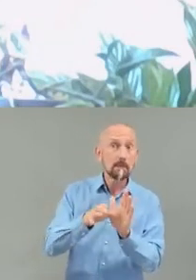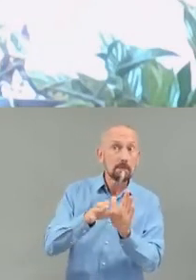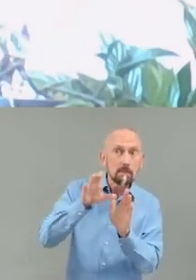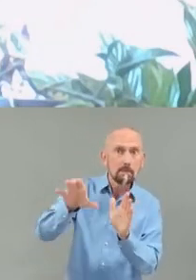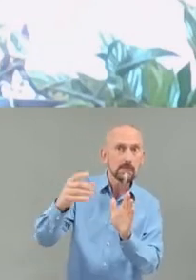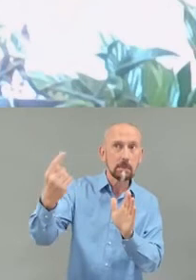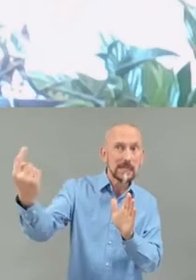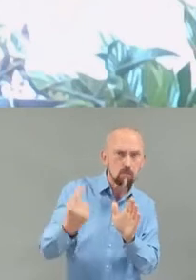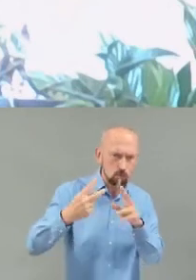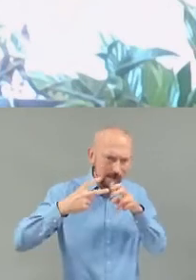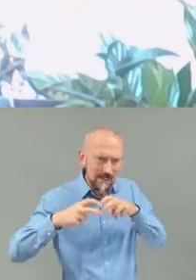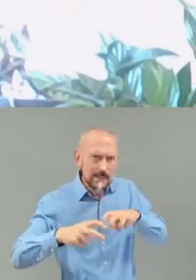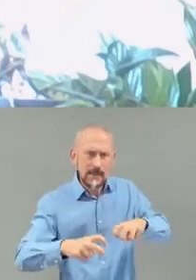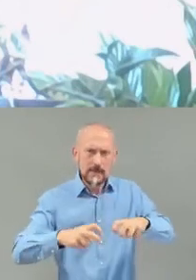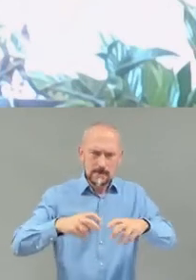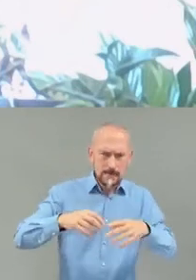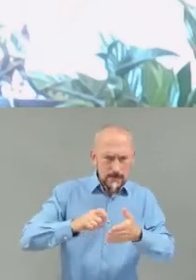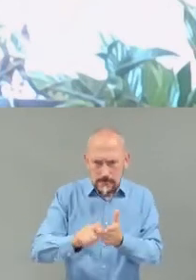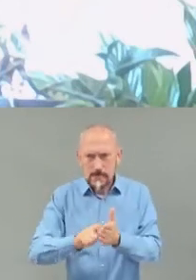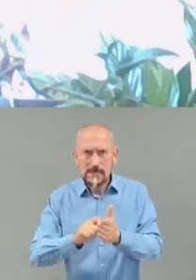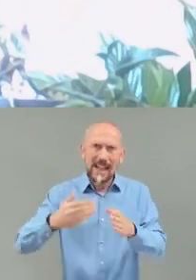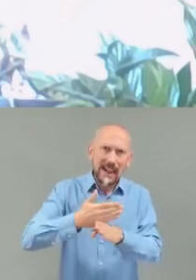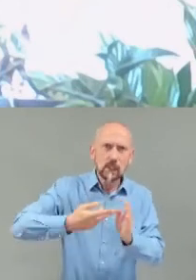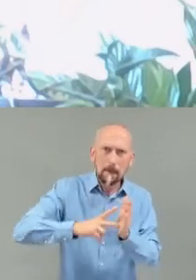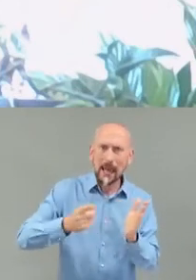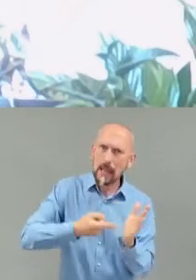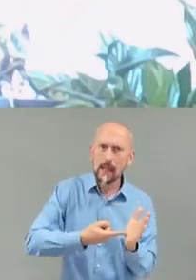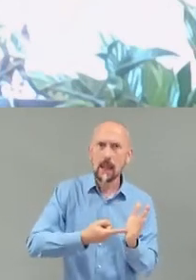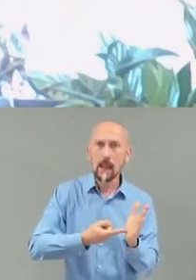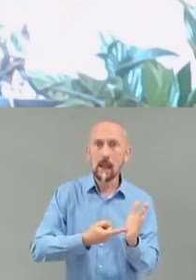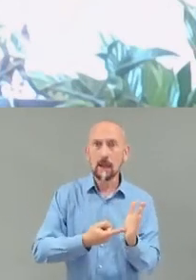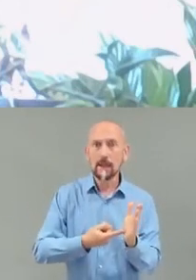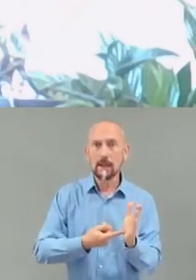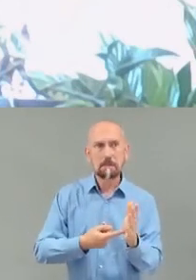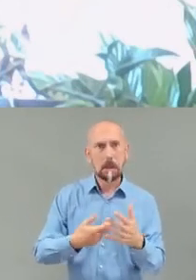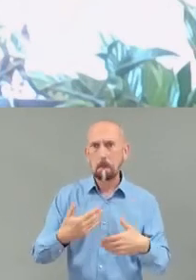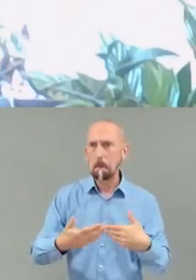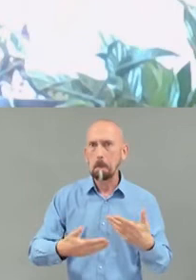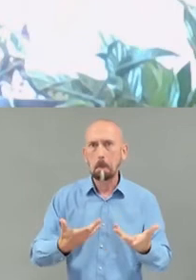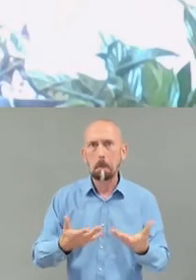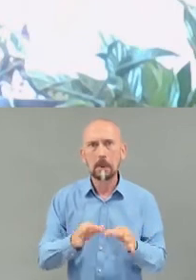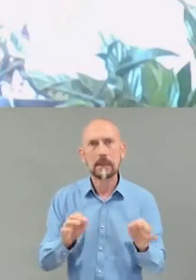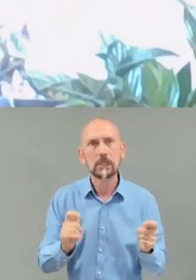plans written, and then another year passes without tangible movement.